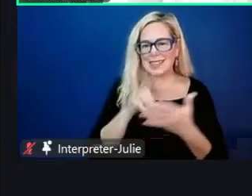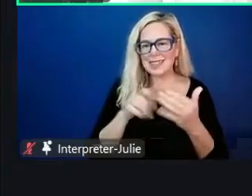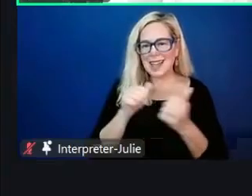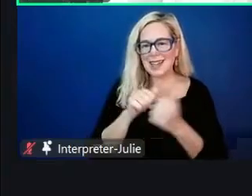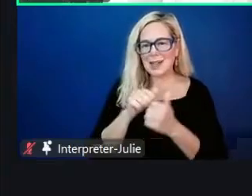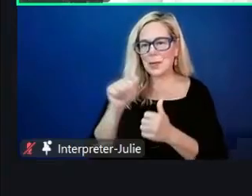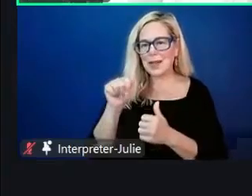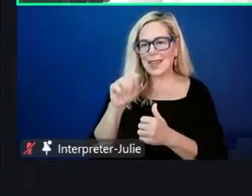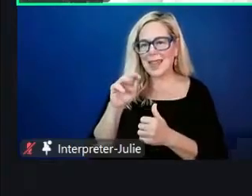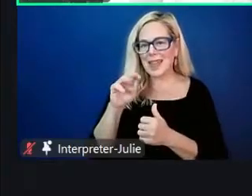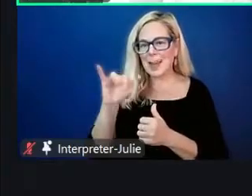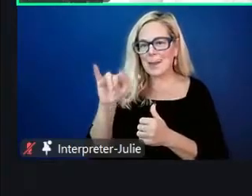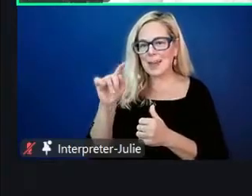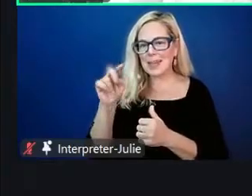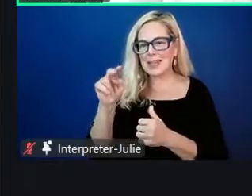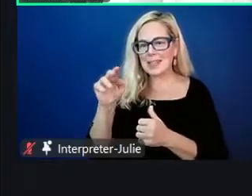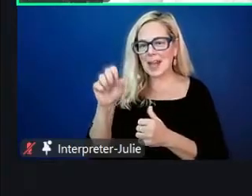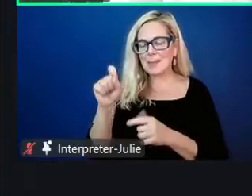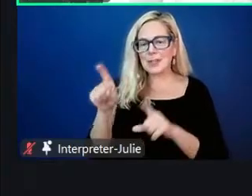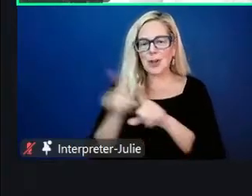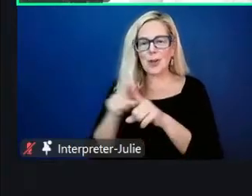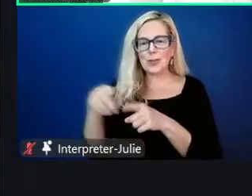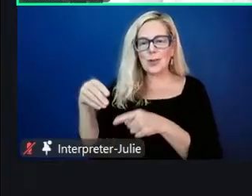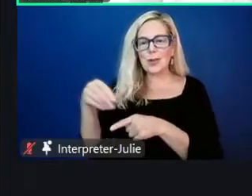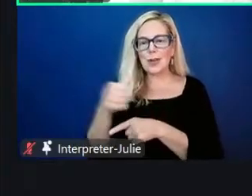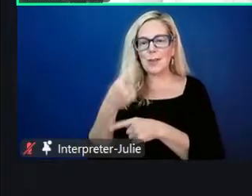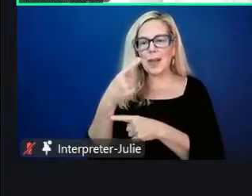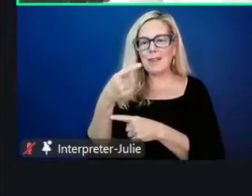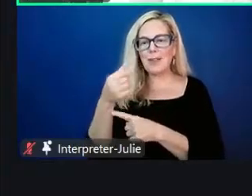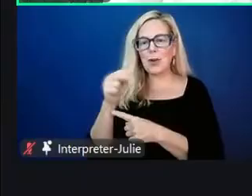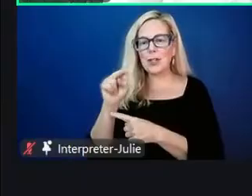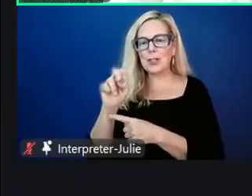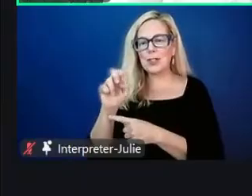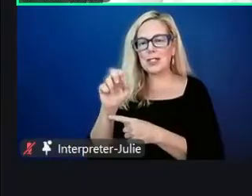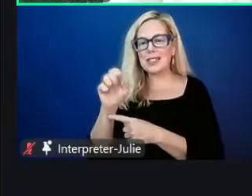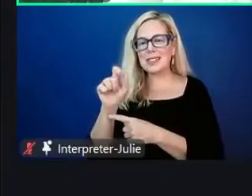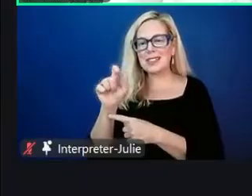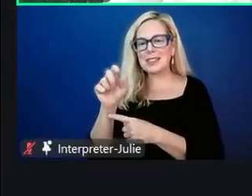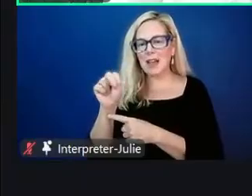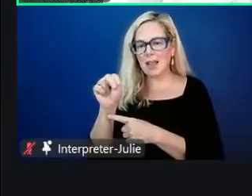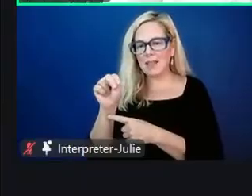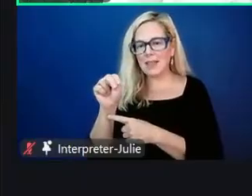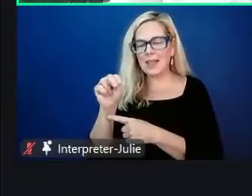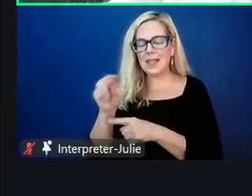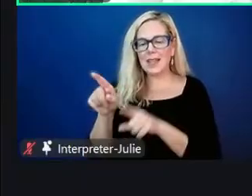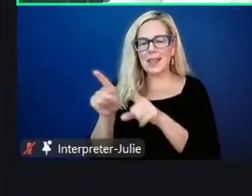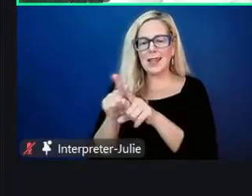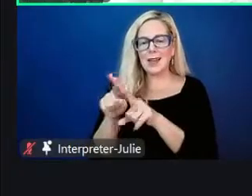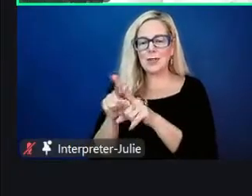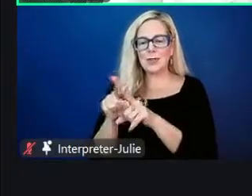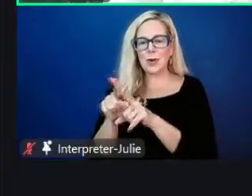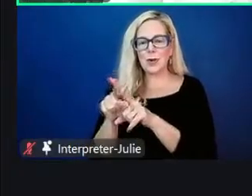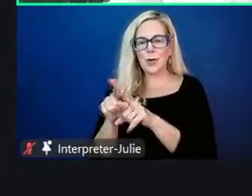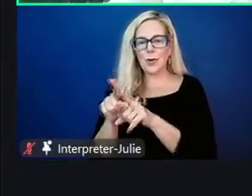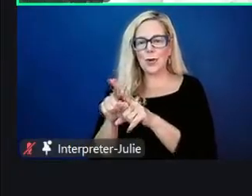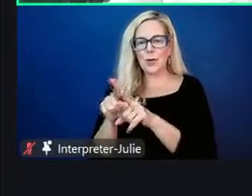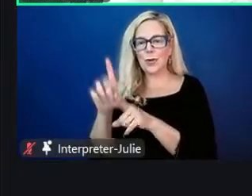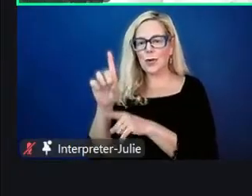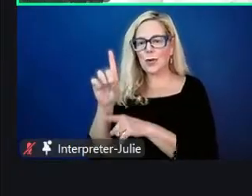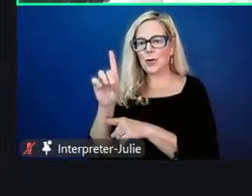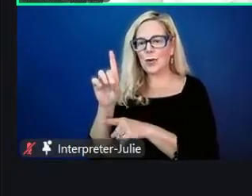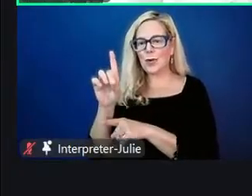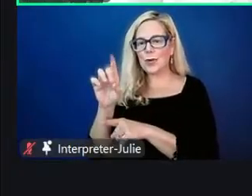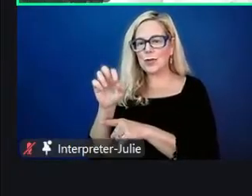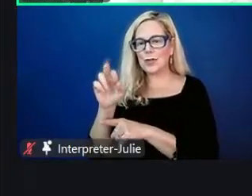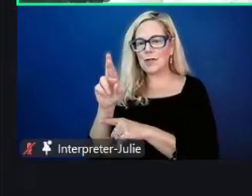Plus, they also pay for Jean Sullivan and part of also Devorah